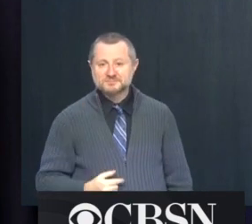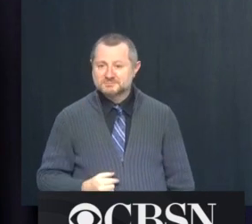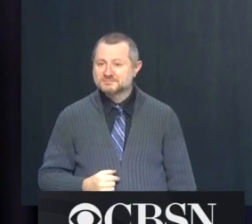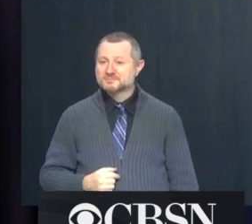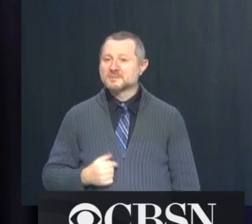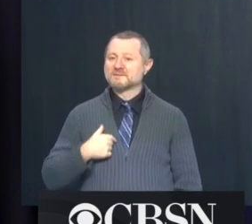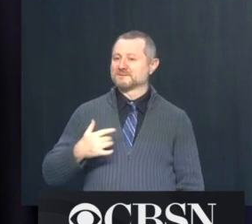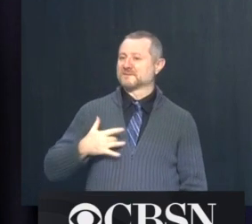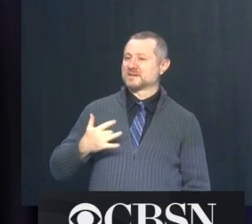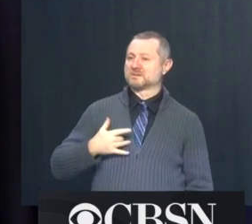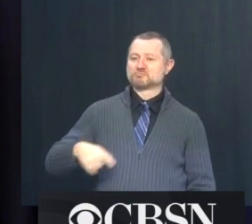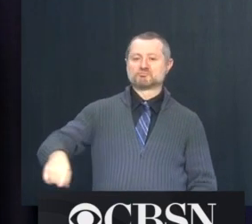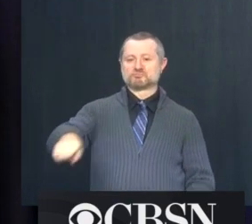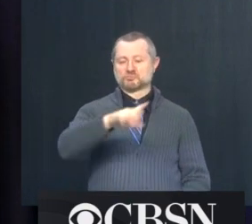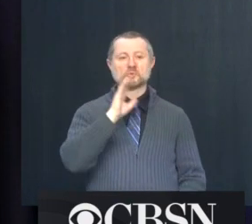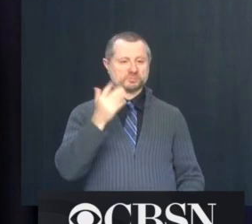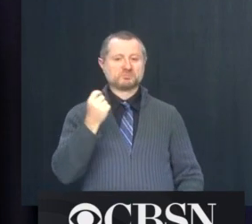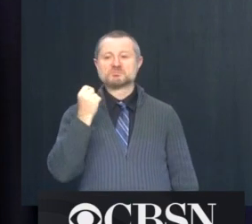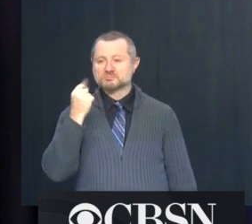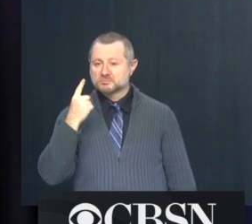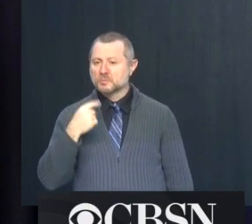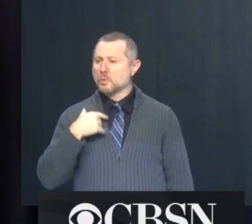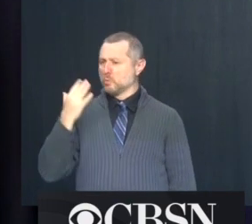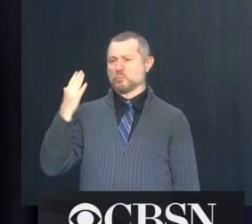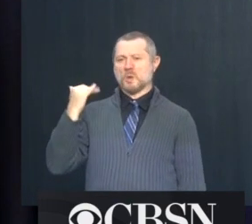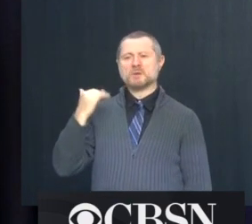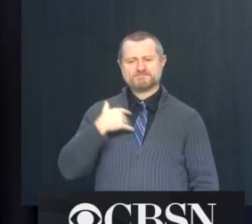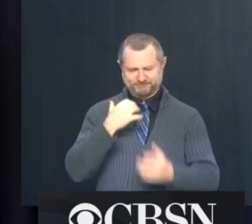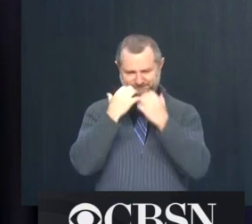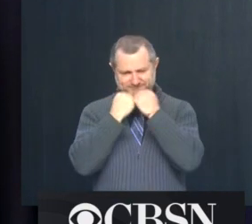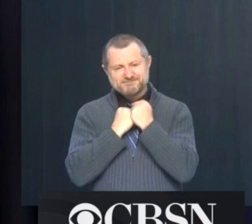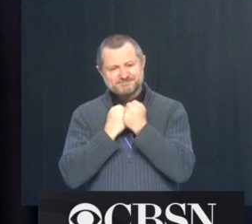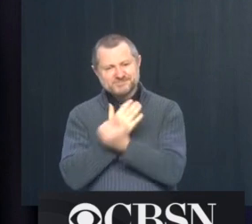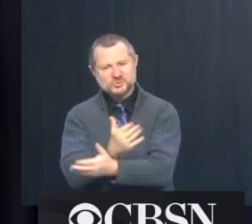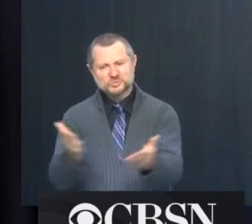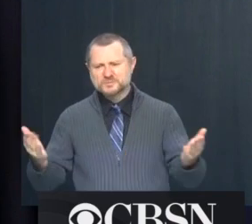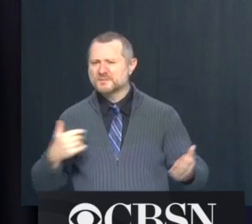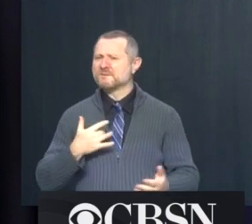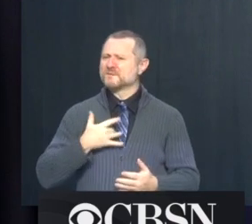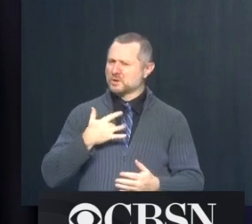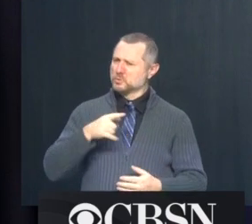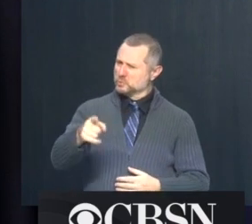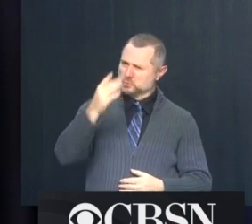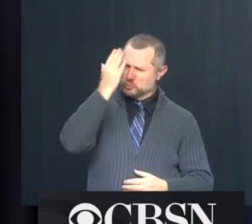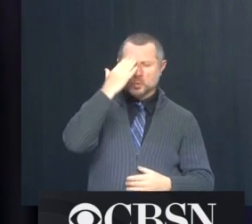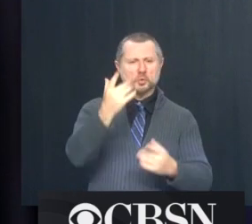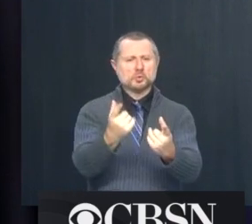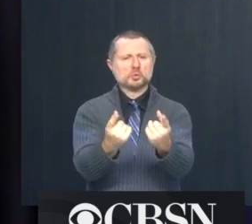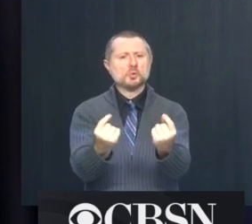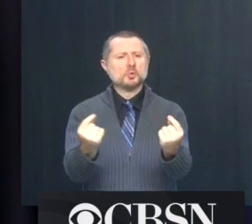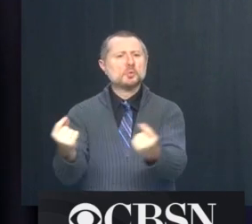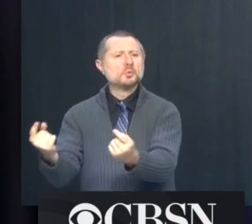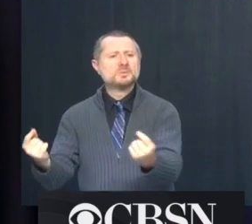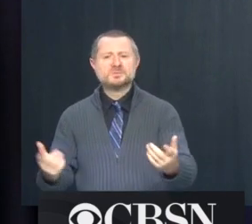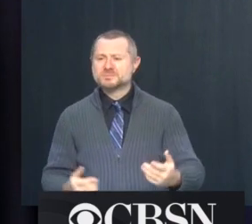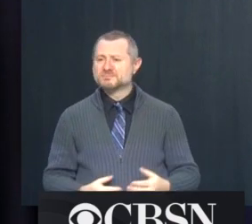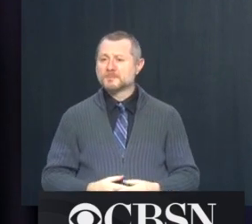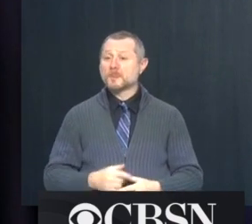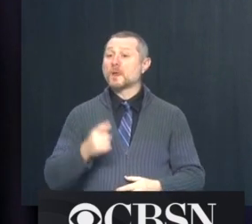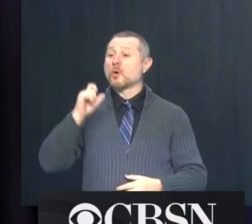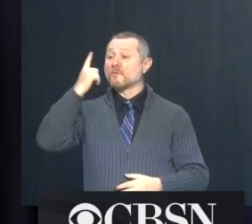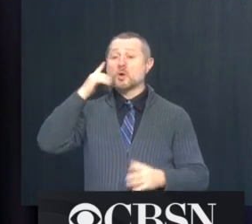will, because I believe in them. But this is not something government can